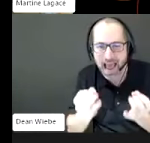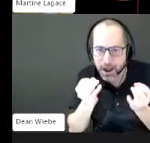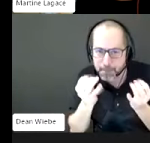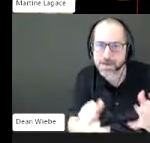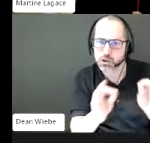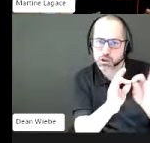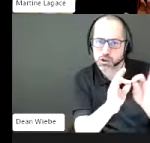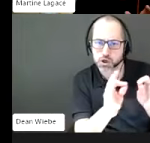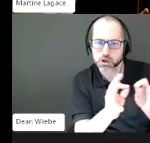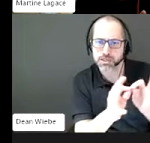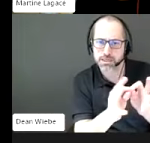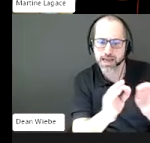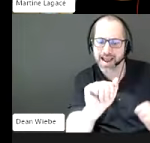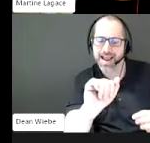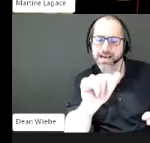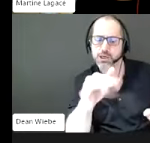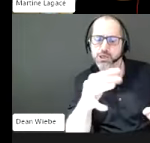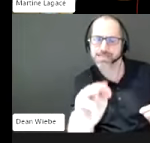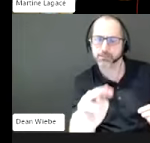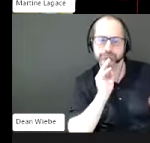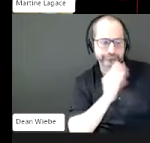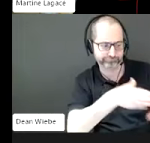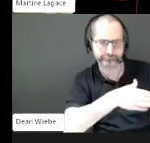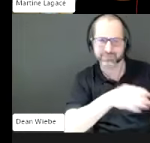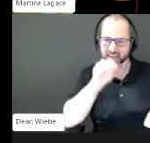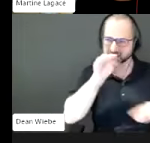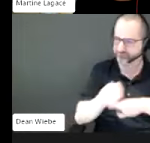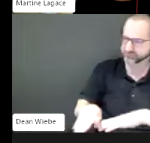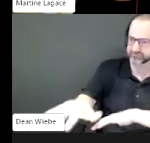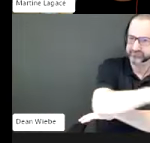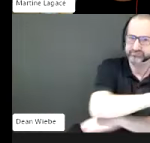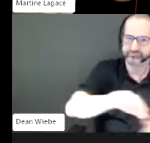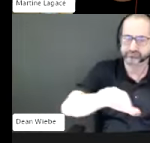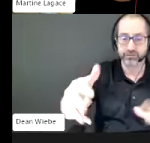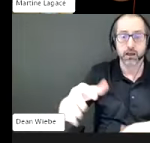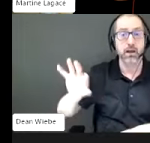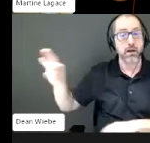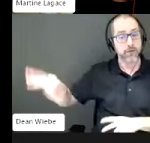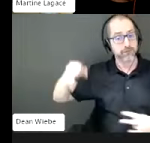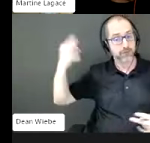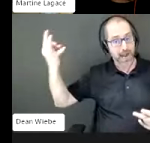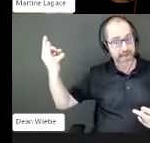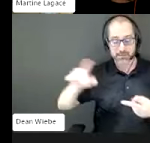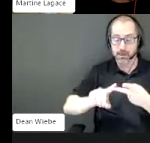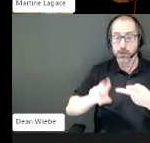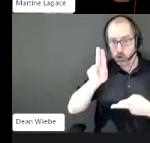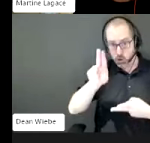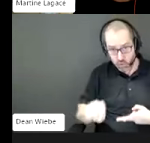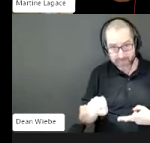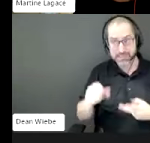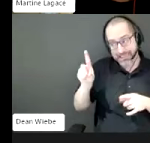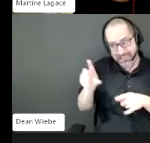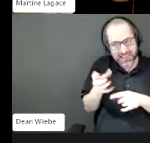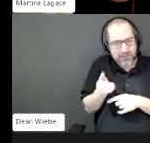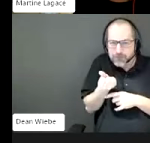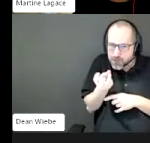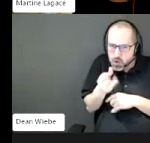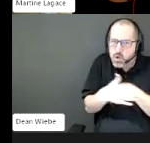But France and United States are among the few countries that have estimated or tried to estimate the economic cost